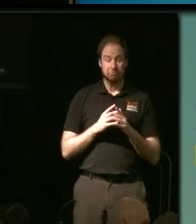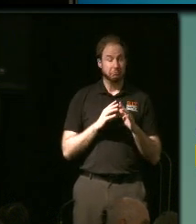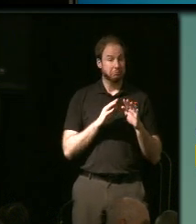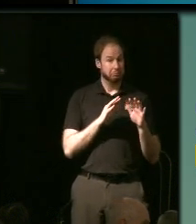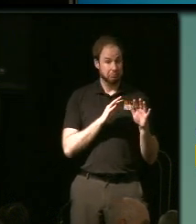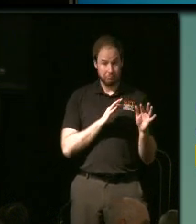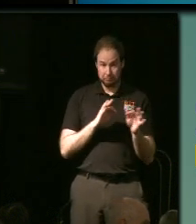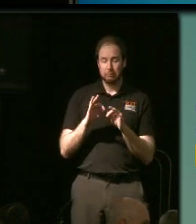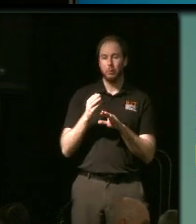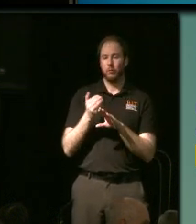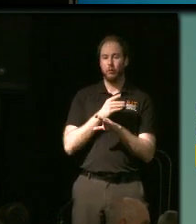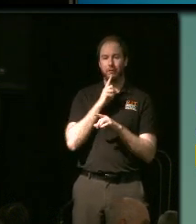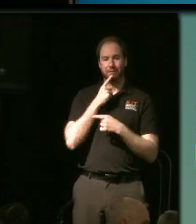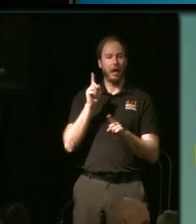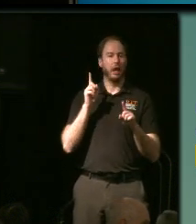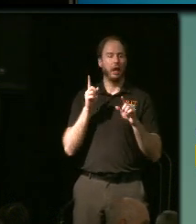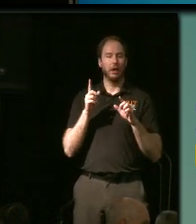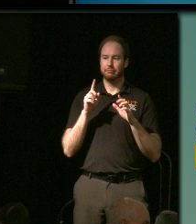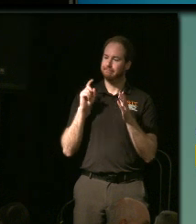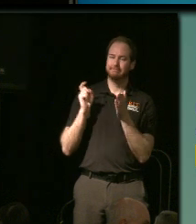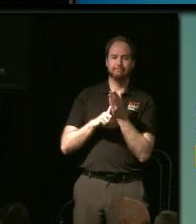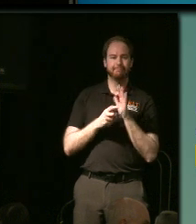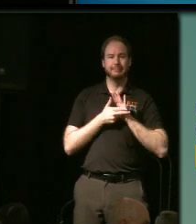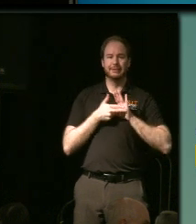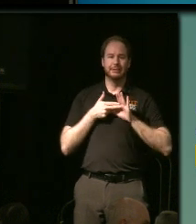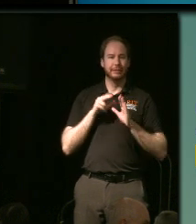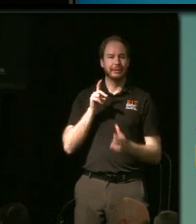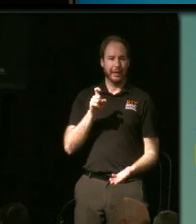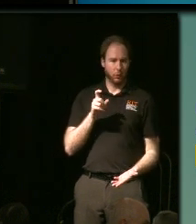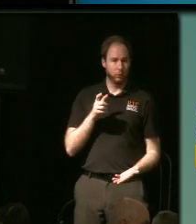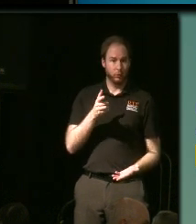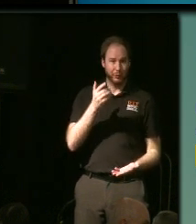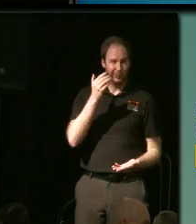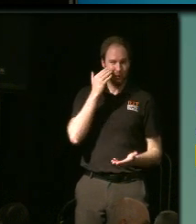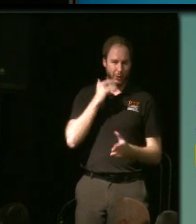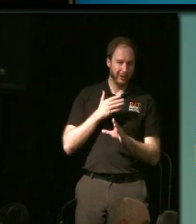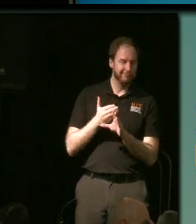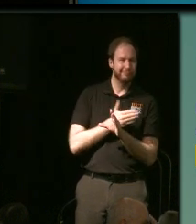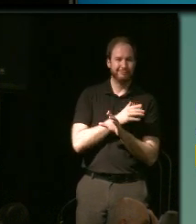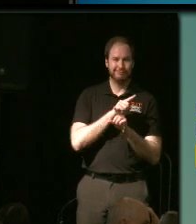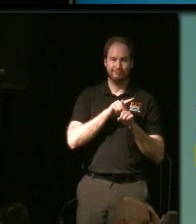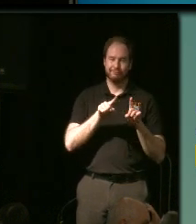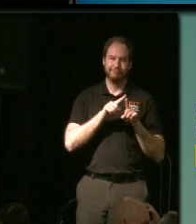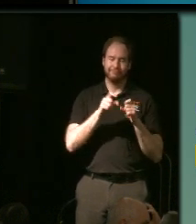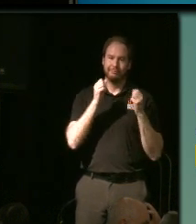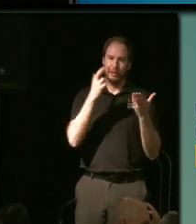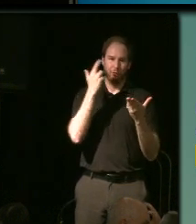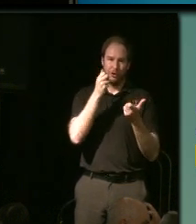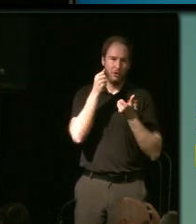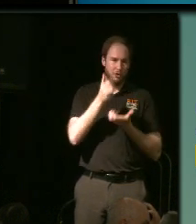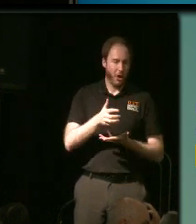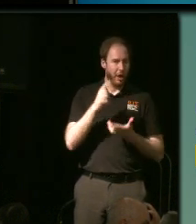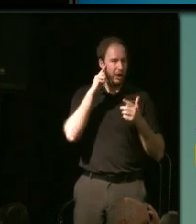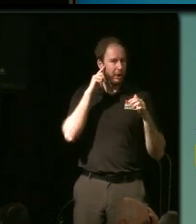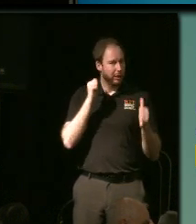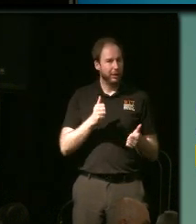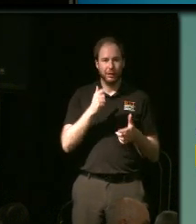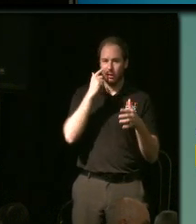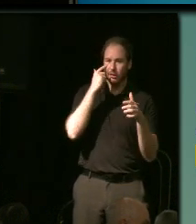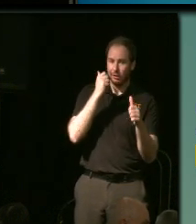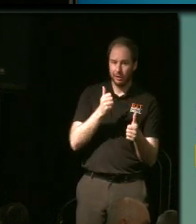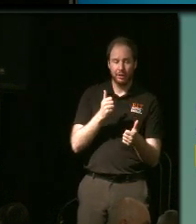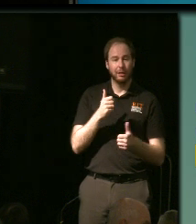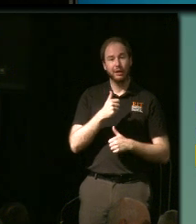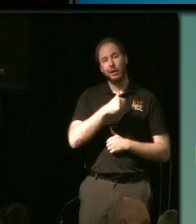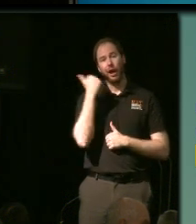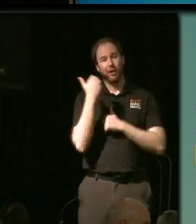a diagnosis. And there are many causes, as you heard earlier, of hearing loss and poor vision. In fact, in the undeveloped